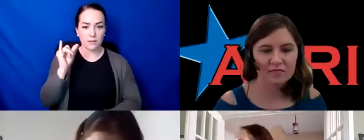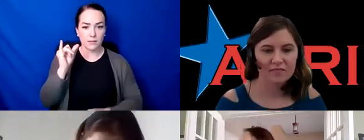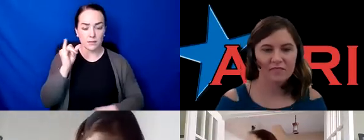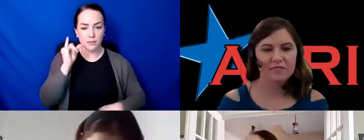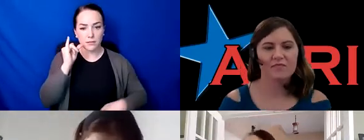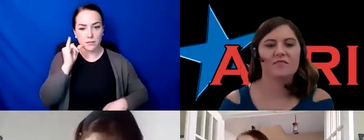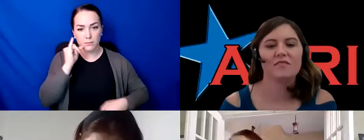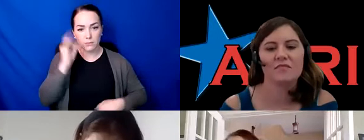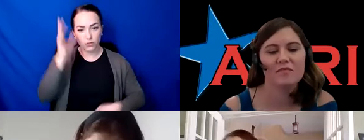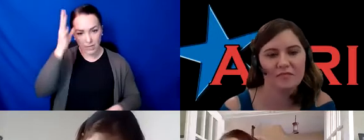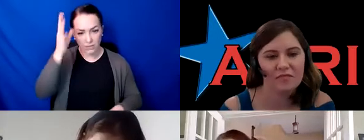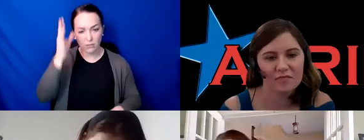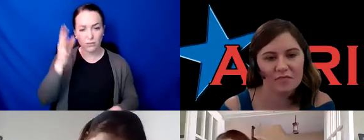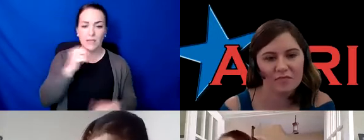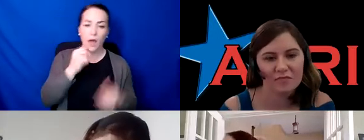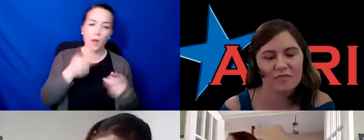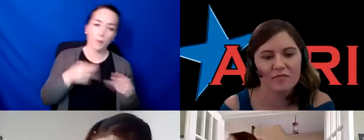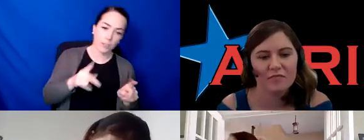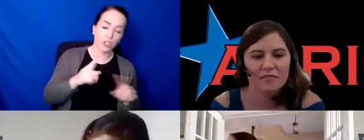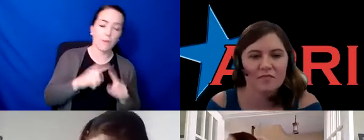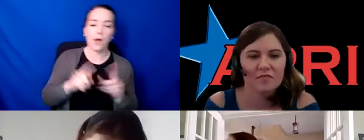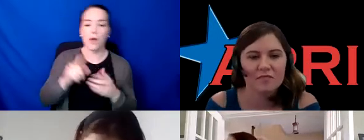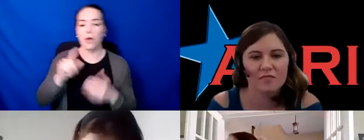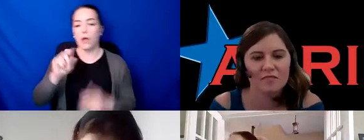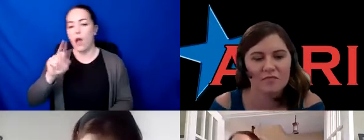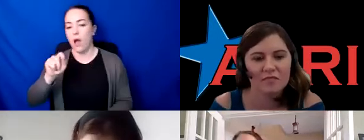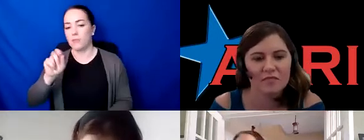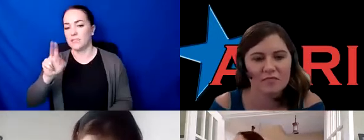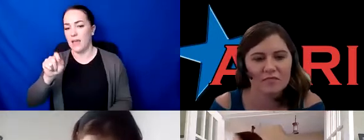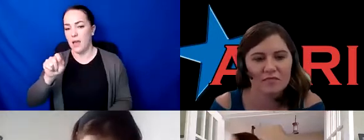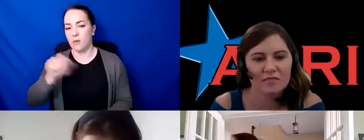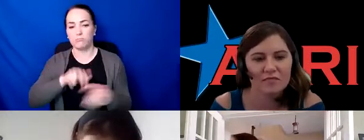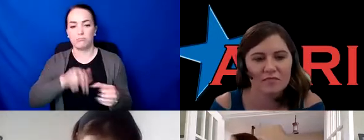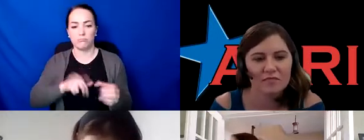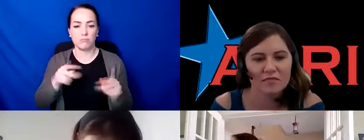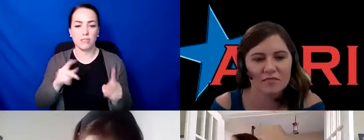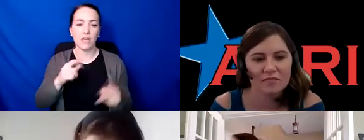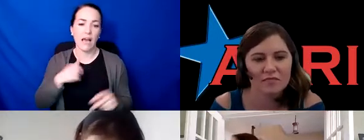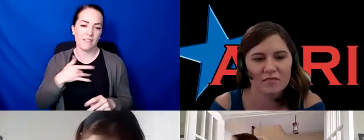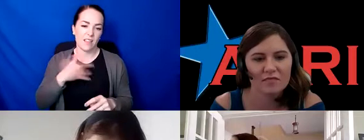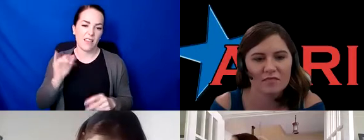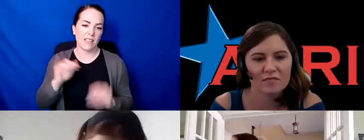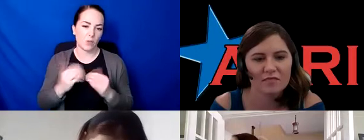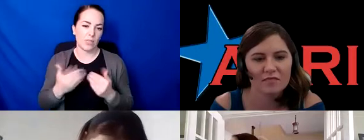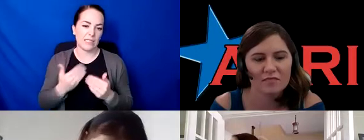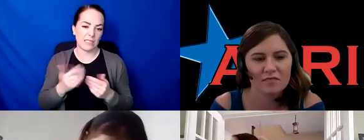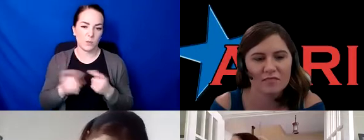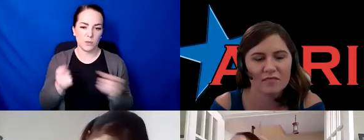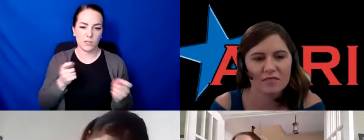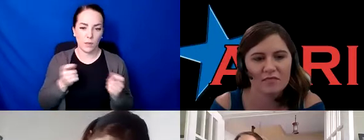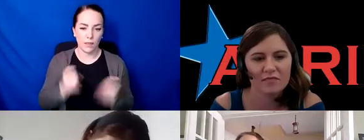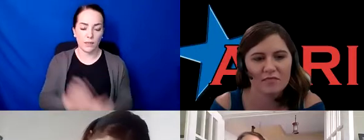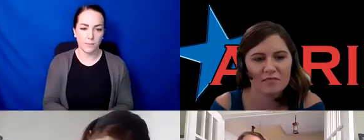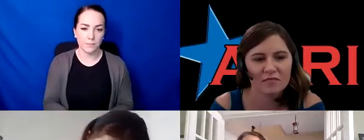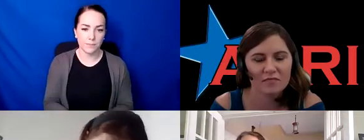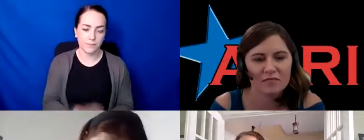not a permission, but an opt out, because I find that those are easier to deal with.